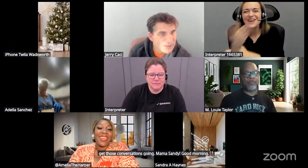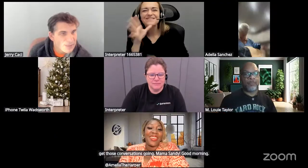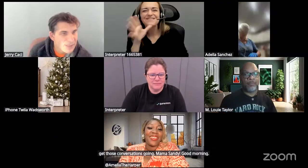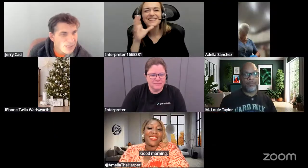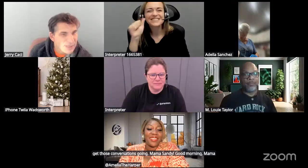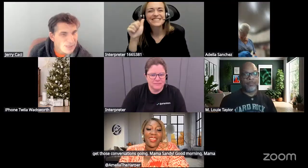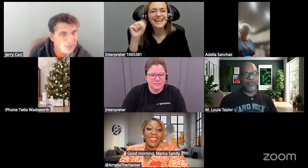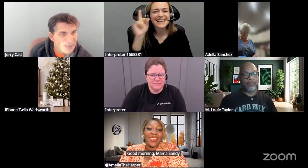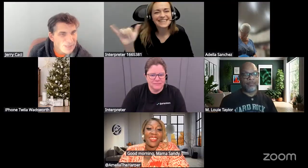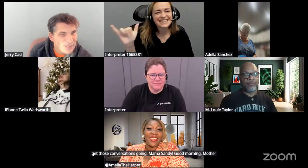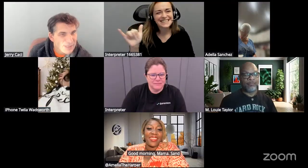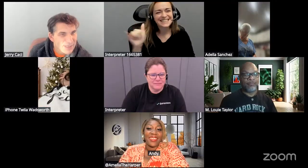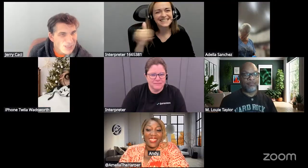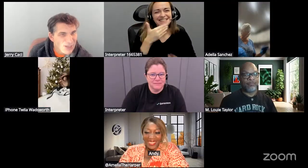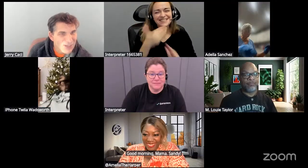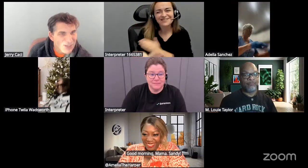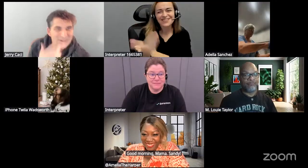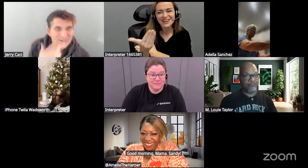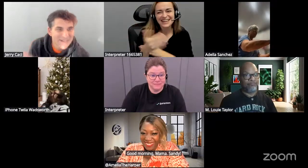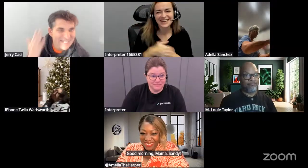Sandy. Sandy. sister.